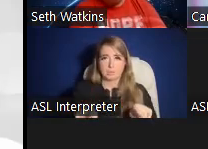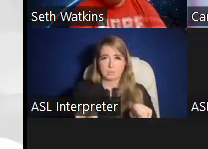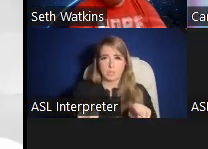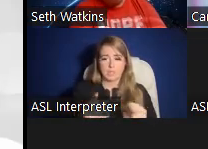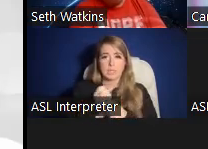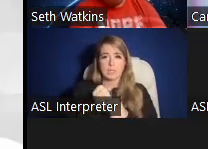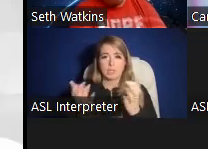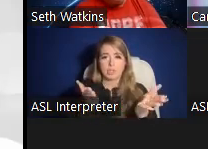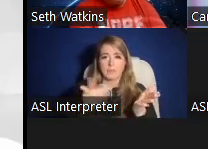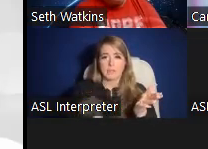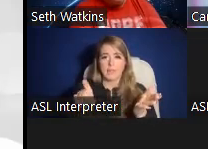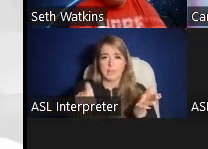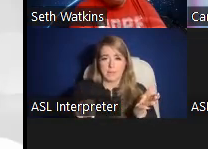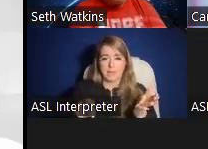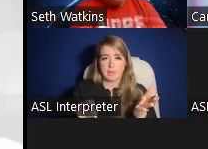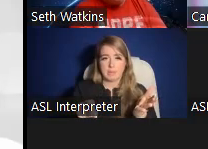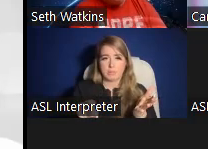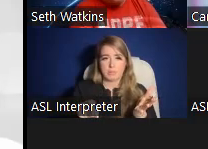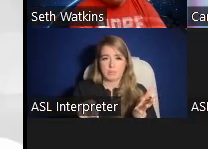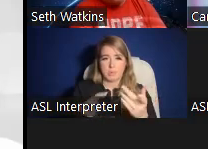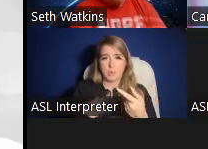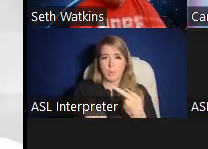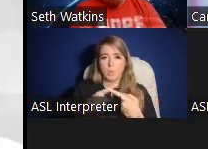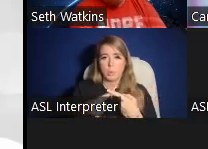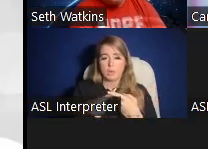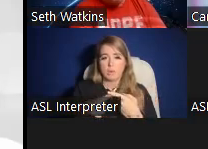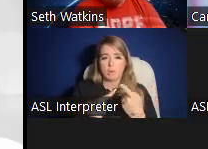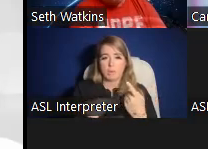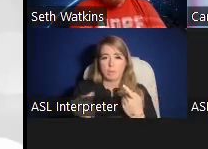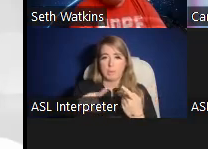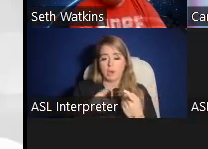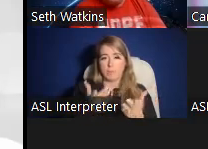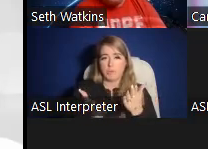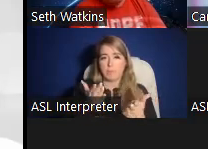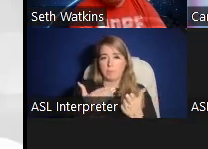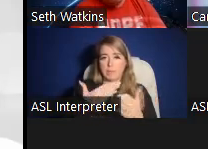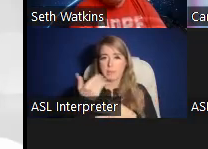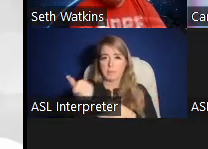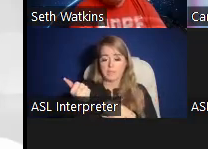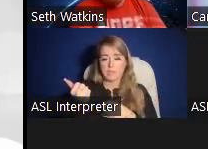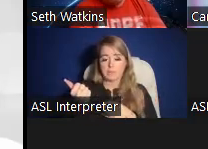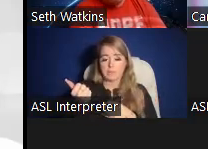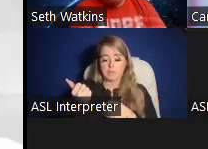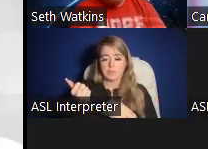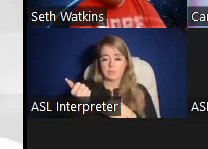the services they needed when they are probably the best